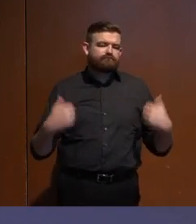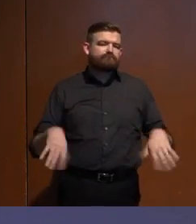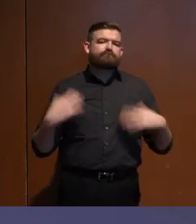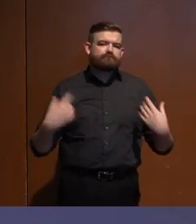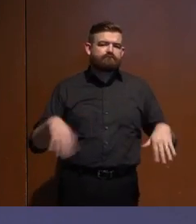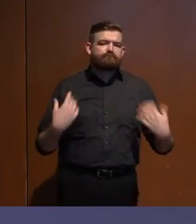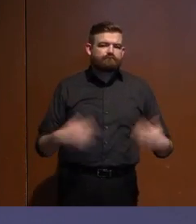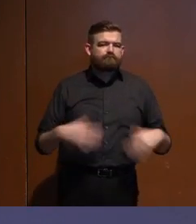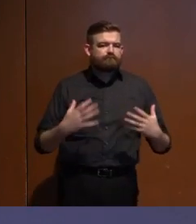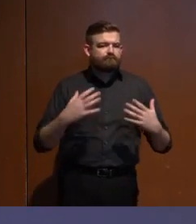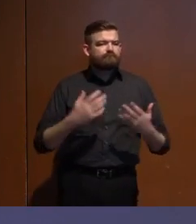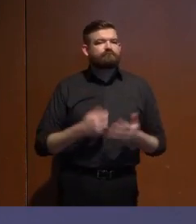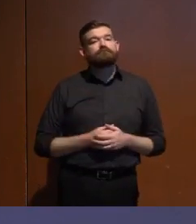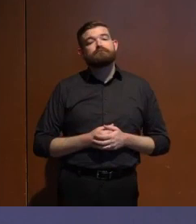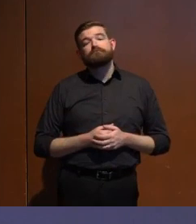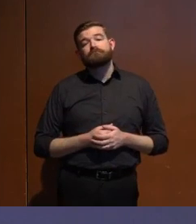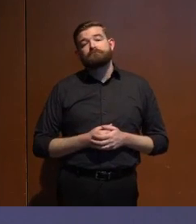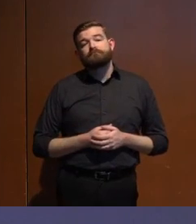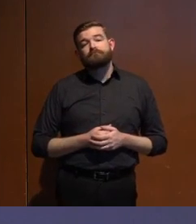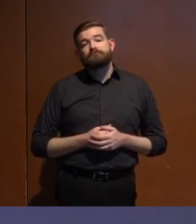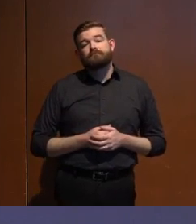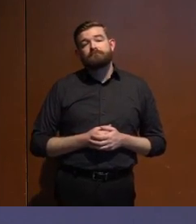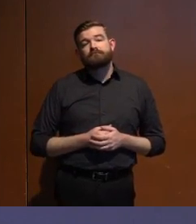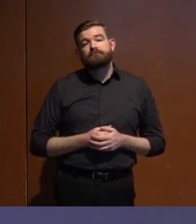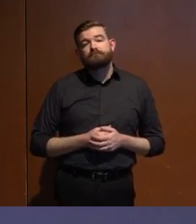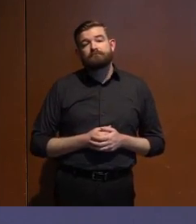So when you start to mention some and not others,